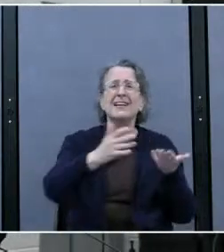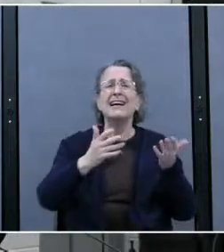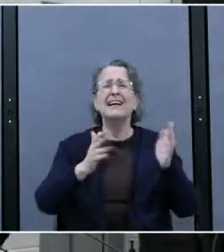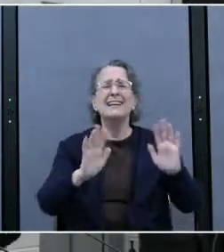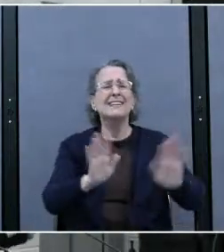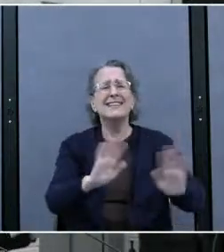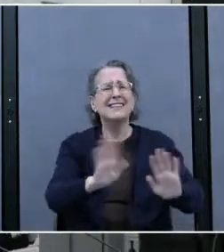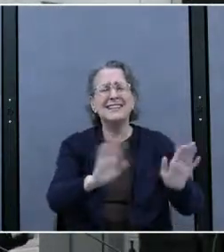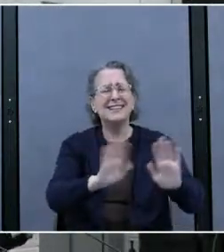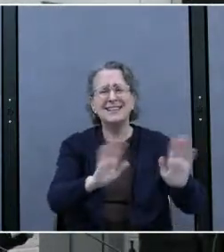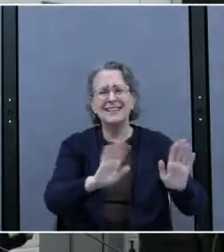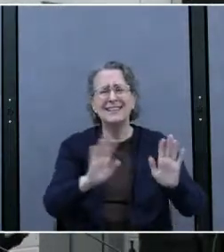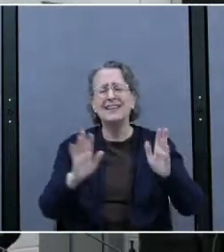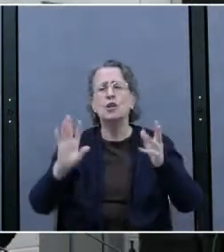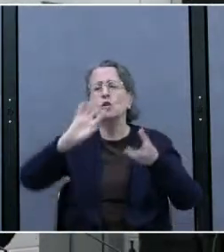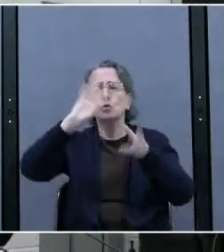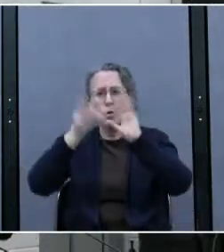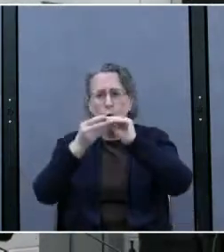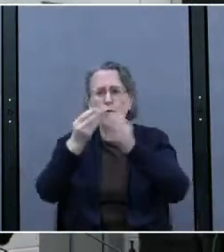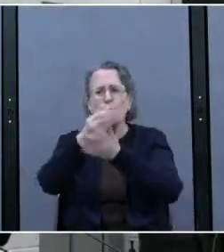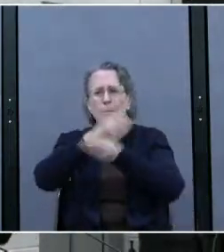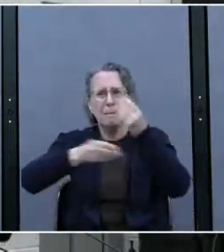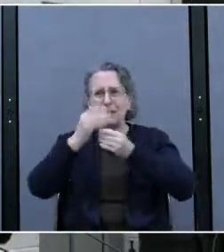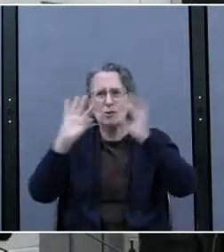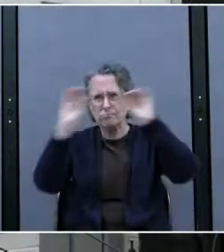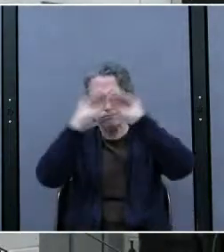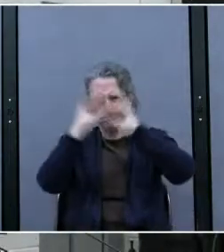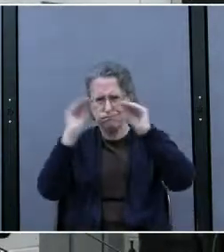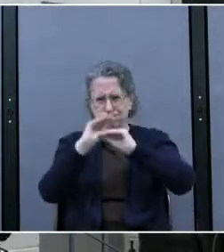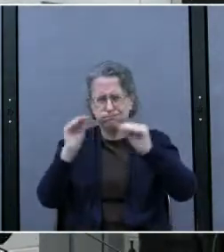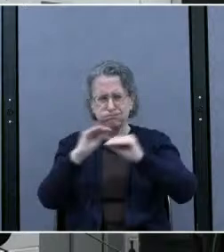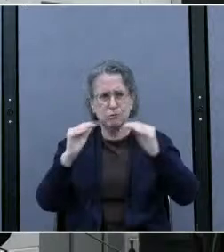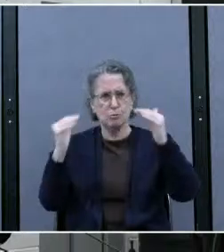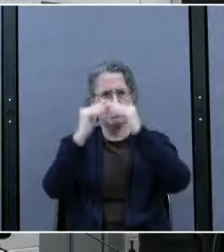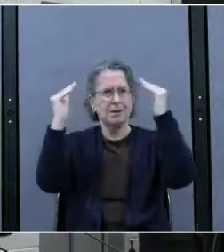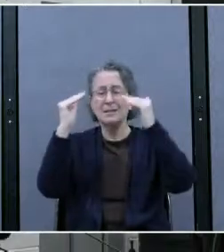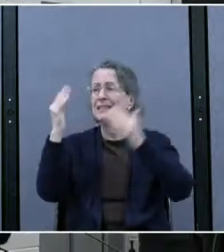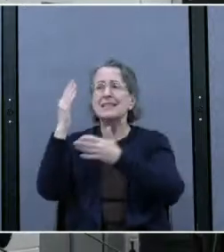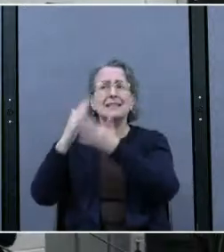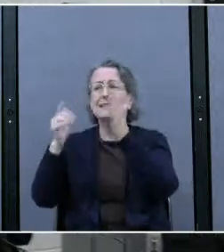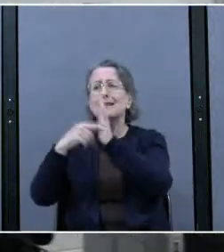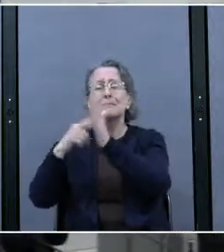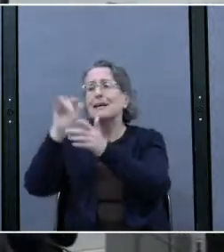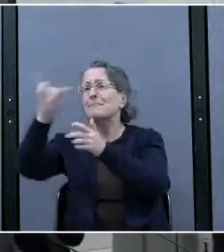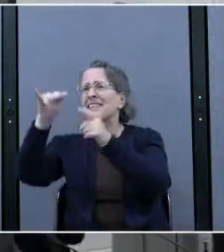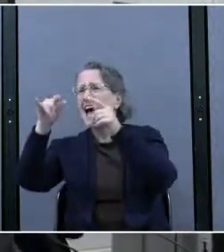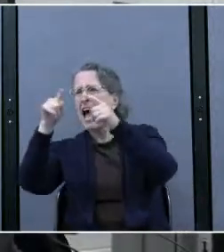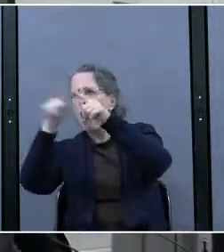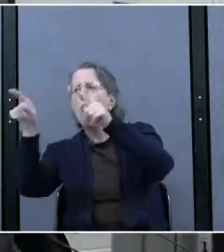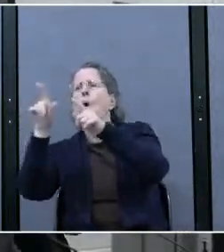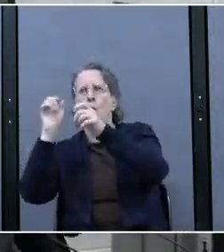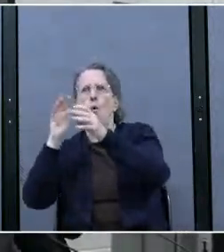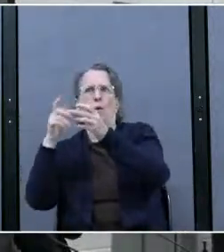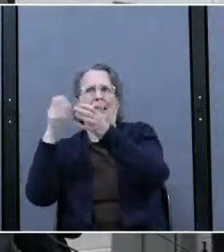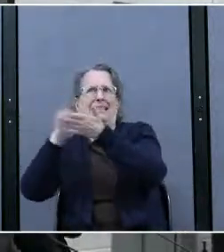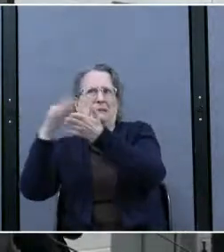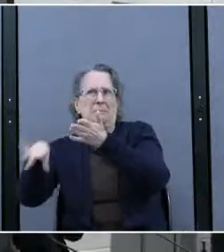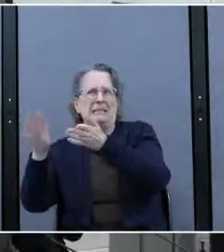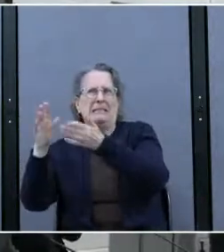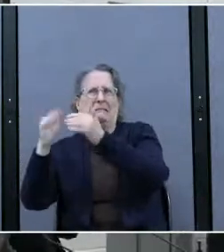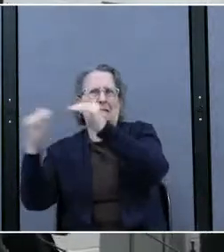gets balanced out by all the other line items, some of which are going to be too high, some of which are going to be too low. And so